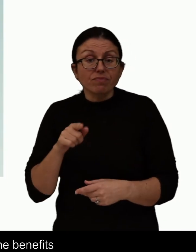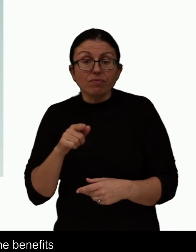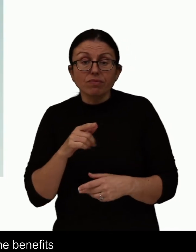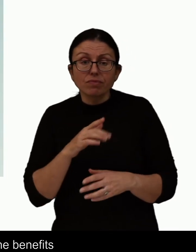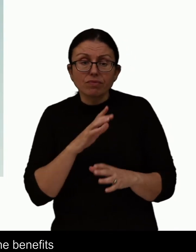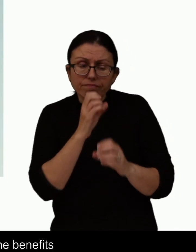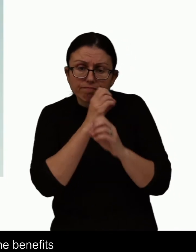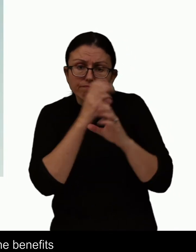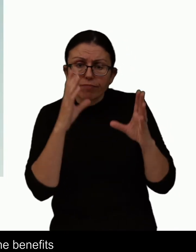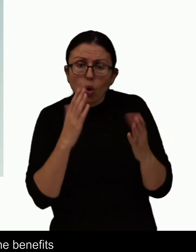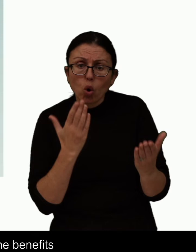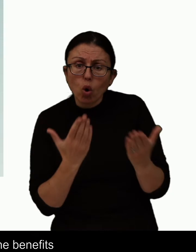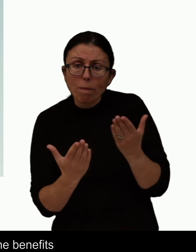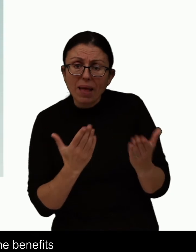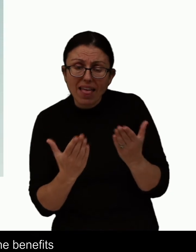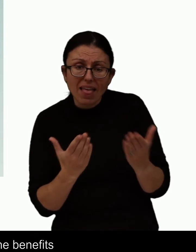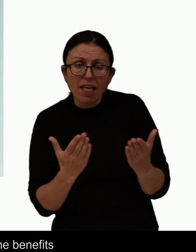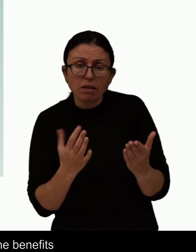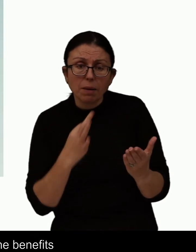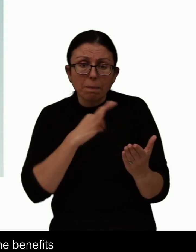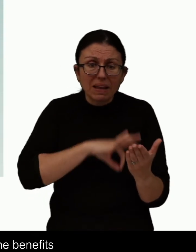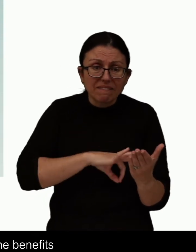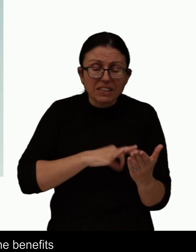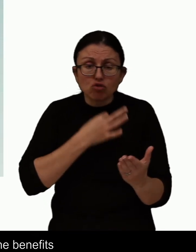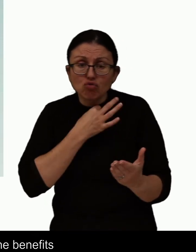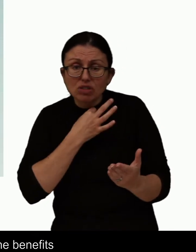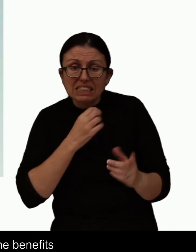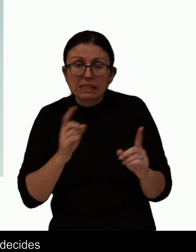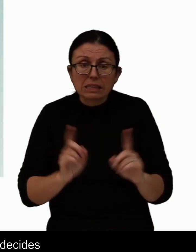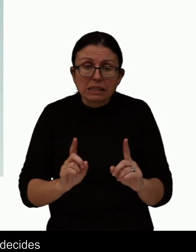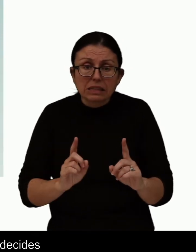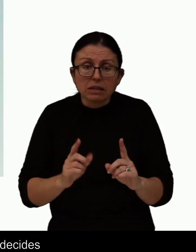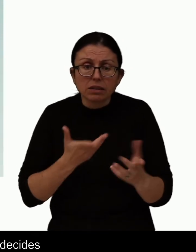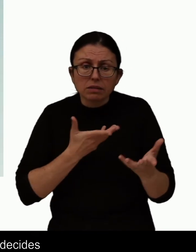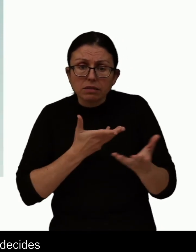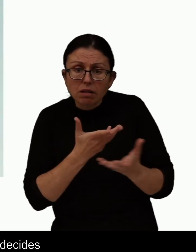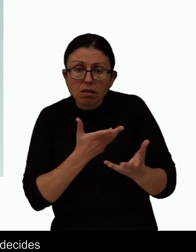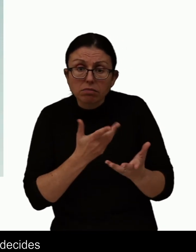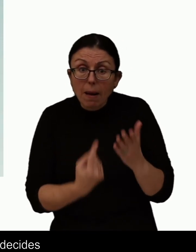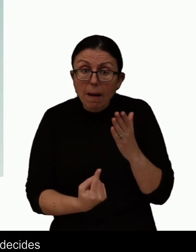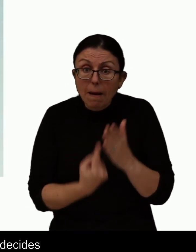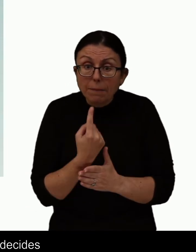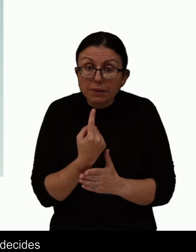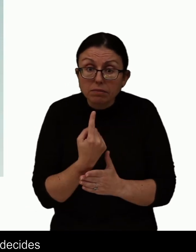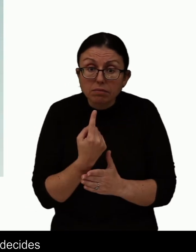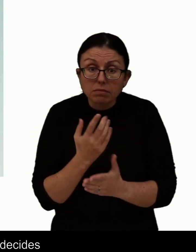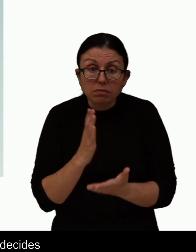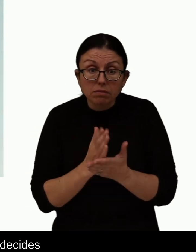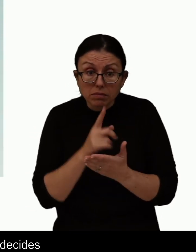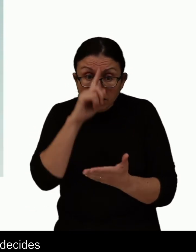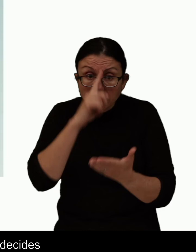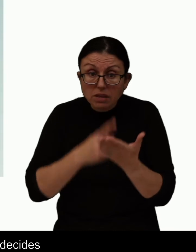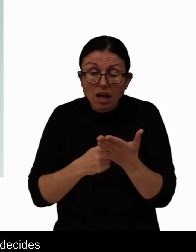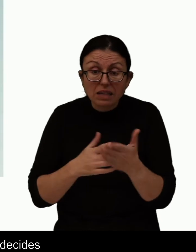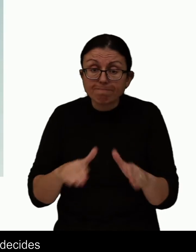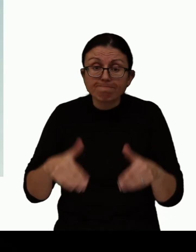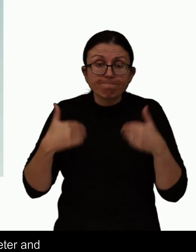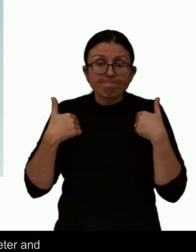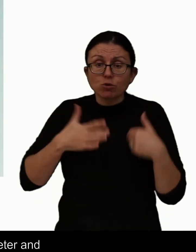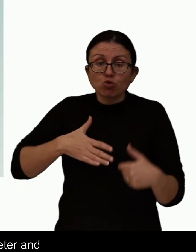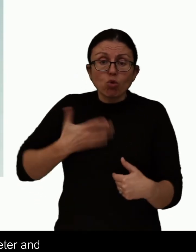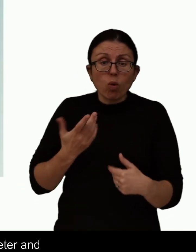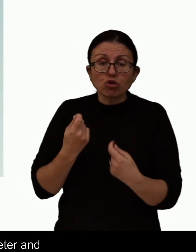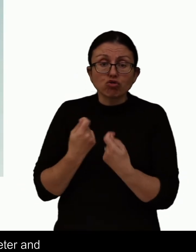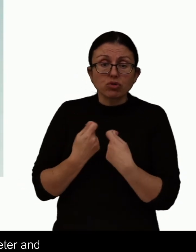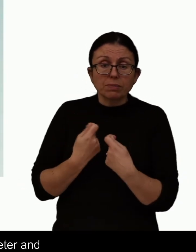Peter's surgeon helps to compare the benefits and risks of the treatment options and discusses what happens if Peter decides not to have treatment at this point, whilst